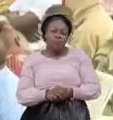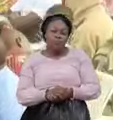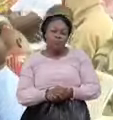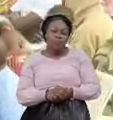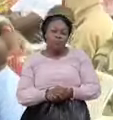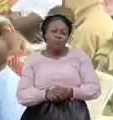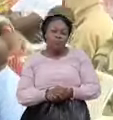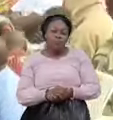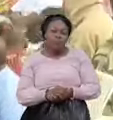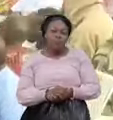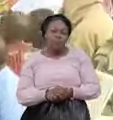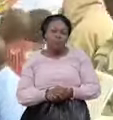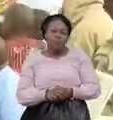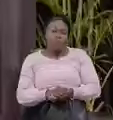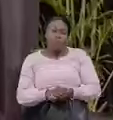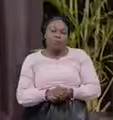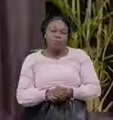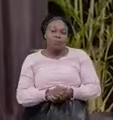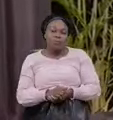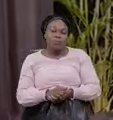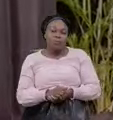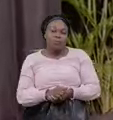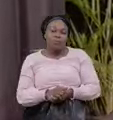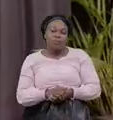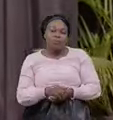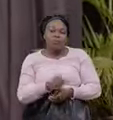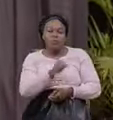I am a student with integrity.